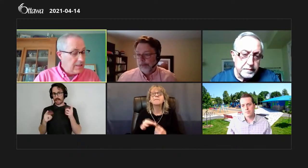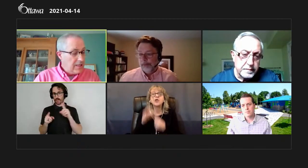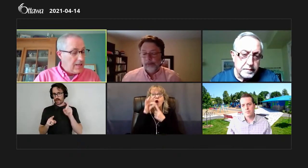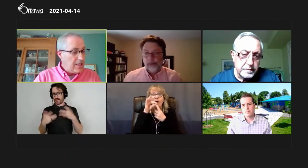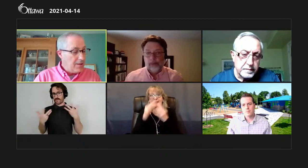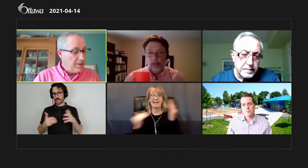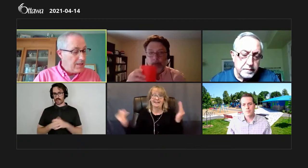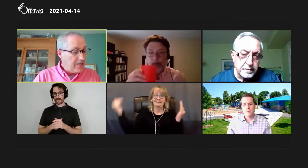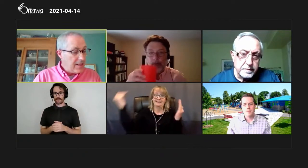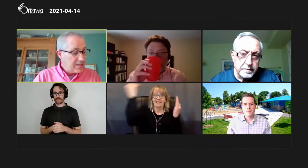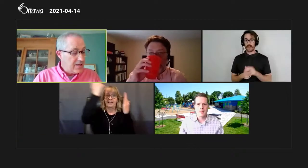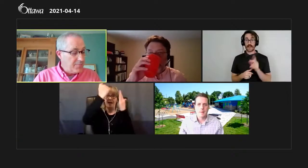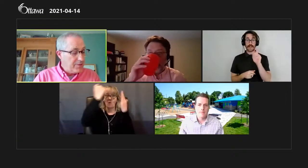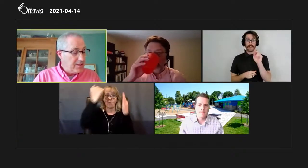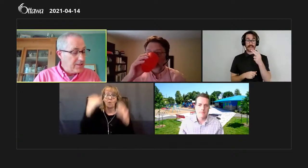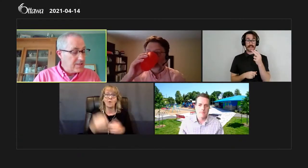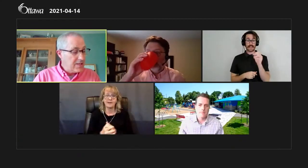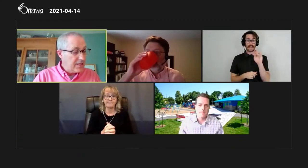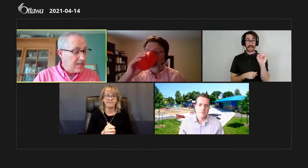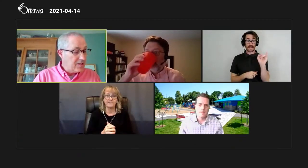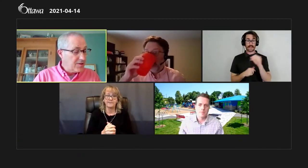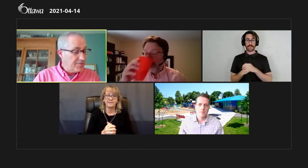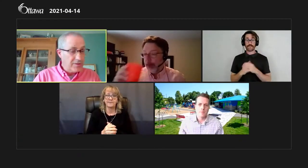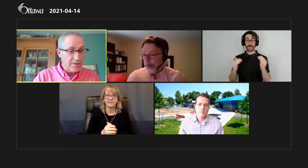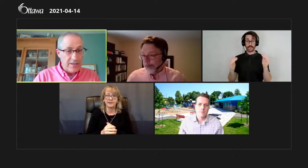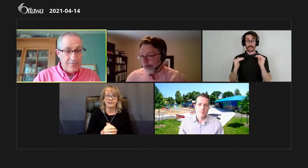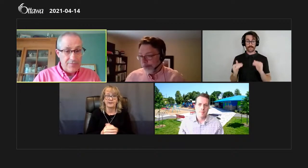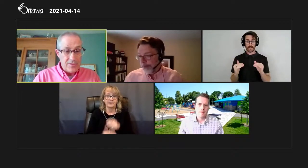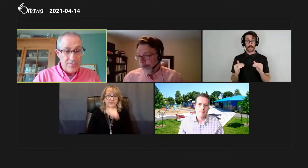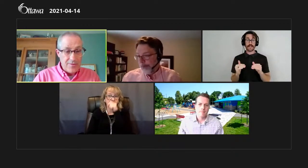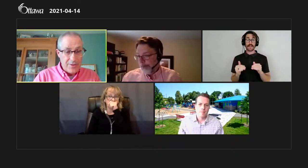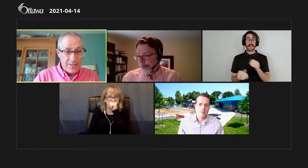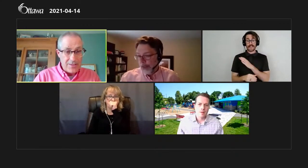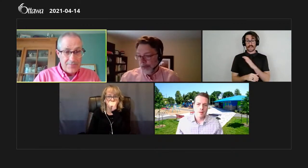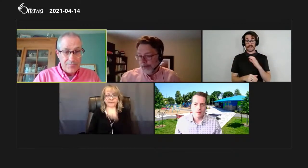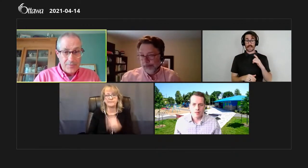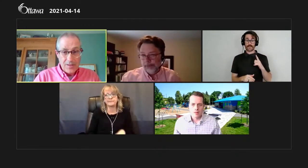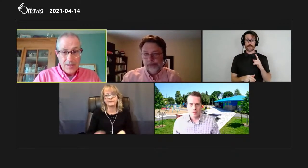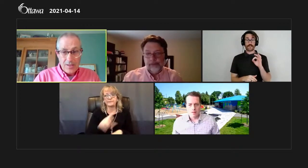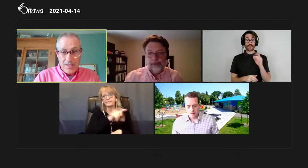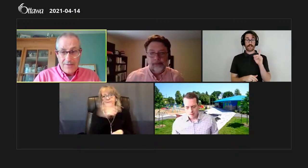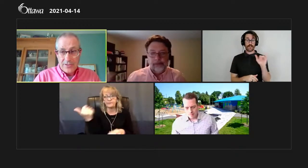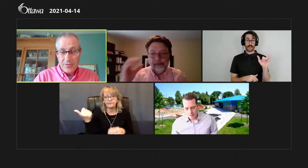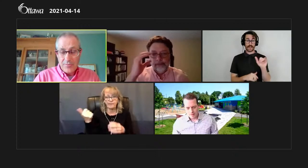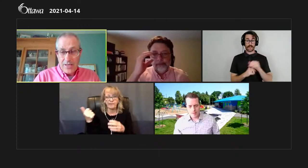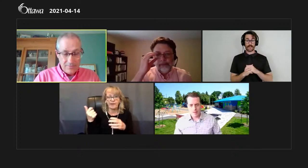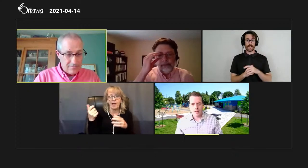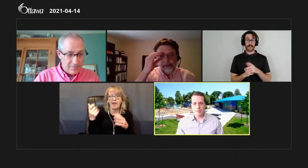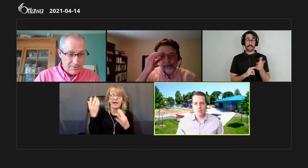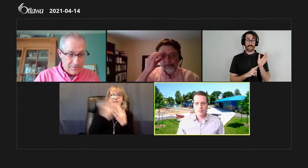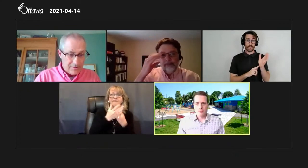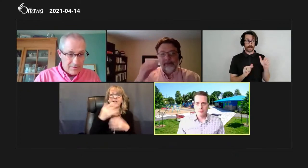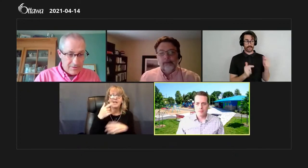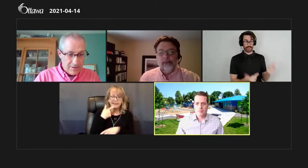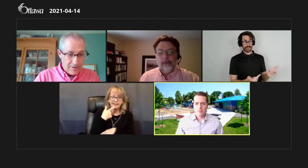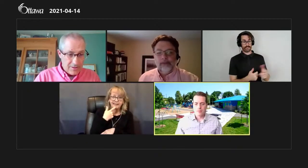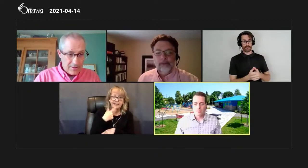Councillor. Next up is Councillor Fleury for his 5 minutes. Afternoon, Matt.